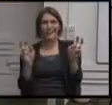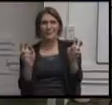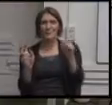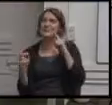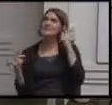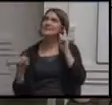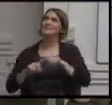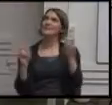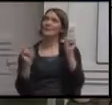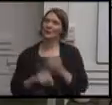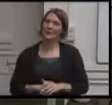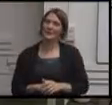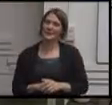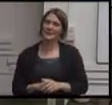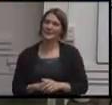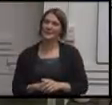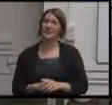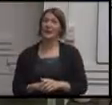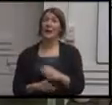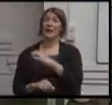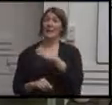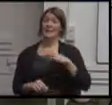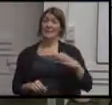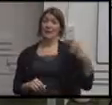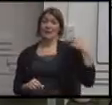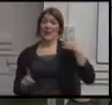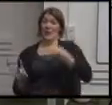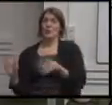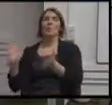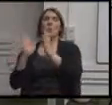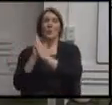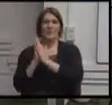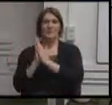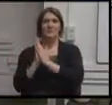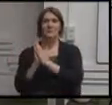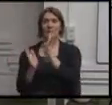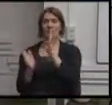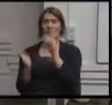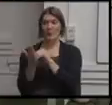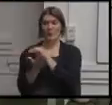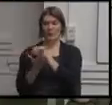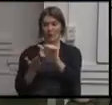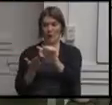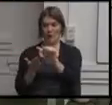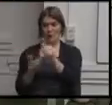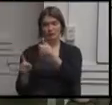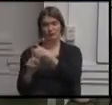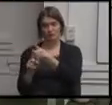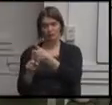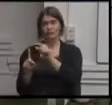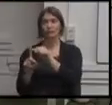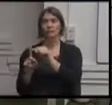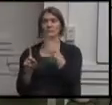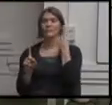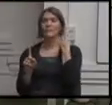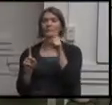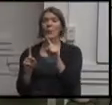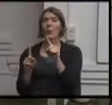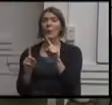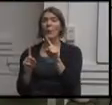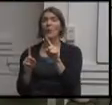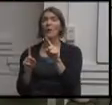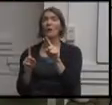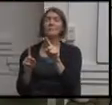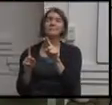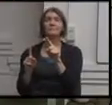typically done. The committee chair for that has requested $4,000 to do a